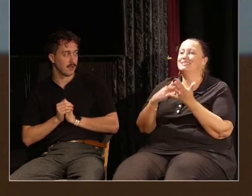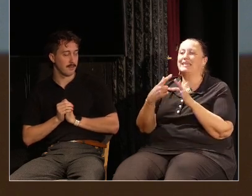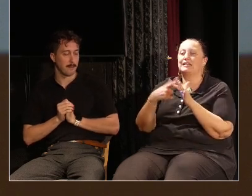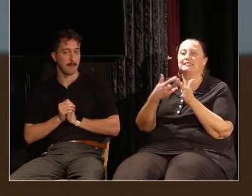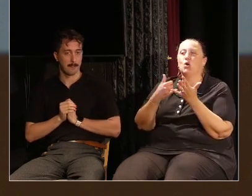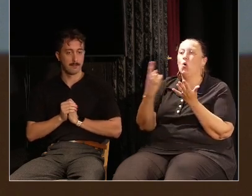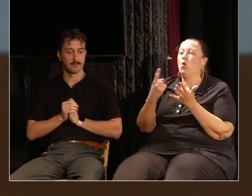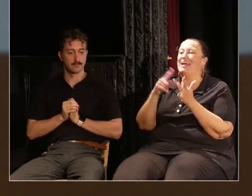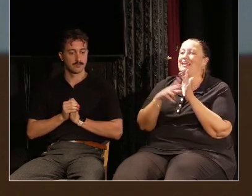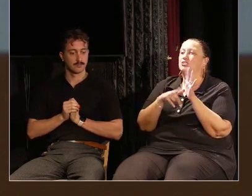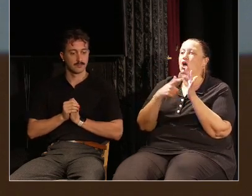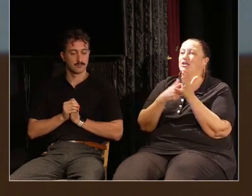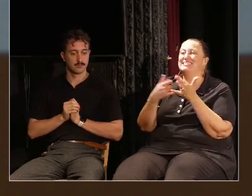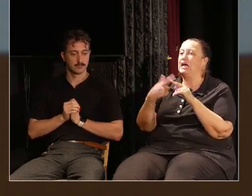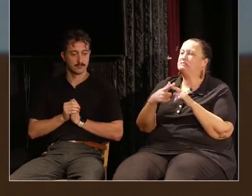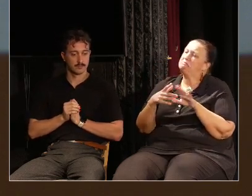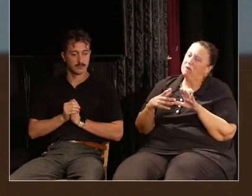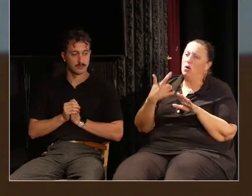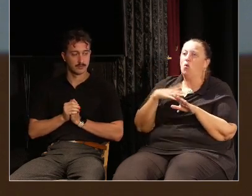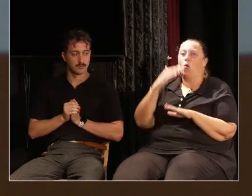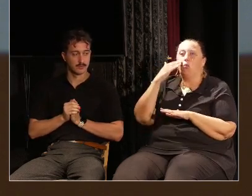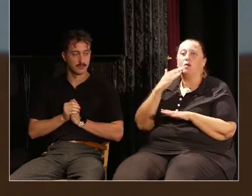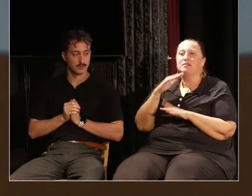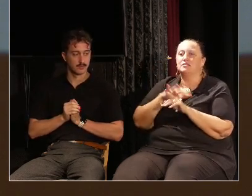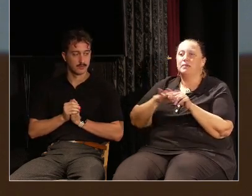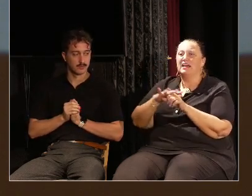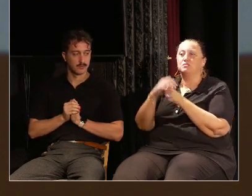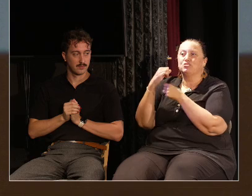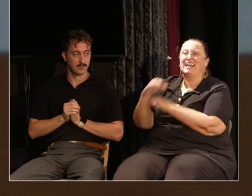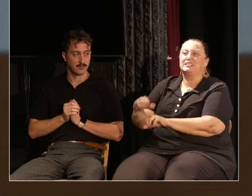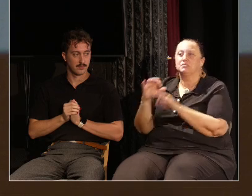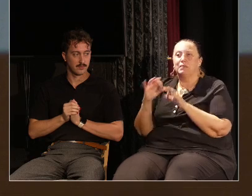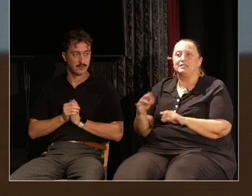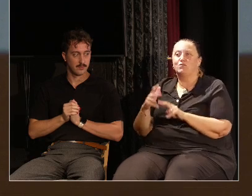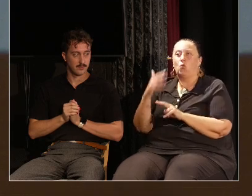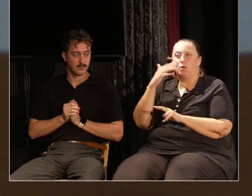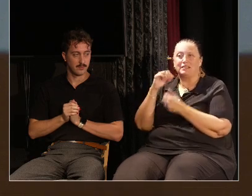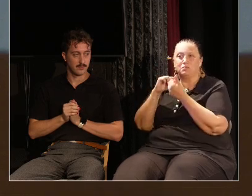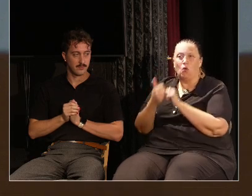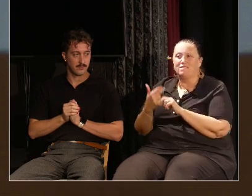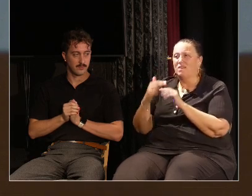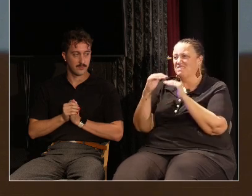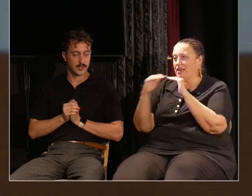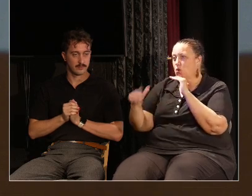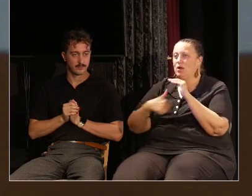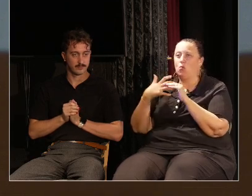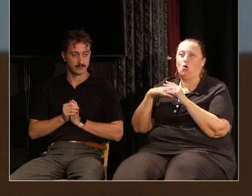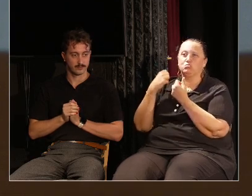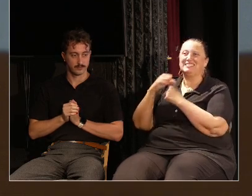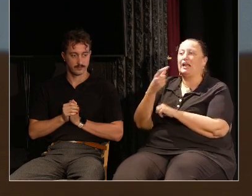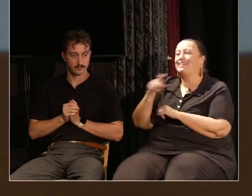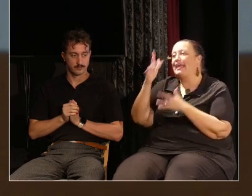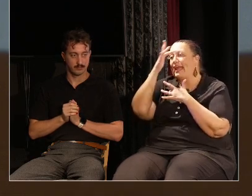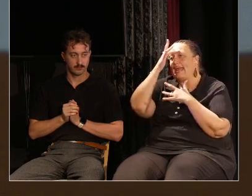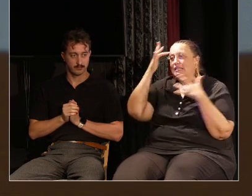or indeterminate. We want women's spaces to be protected, particularly women's sport, consistent with principles of fairness. Similarly, we believe in protecting the innocence